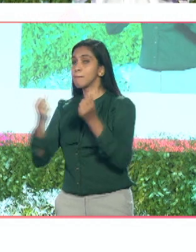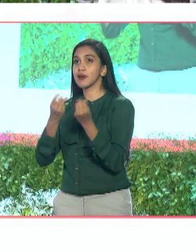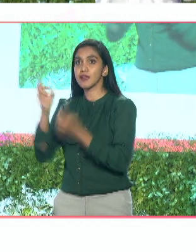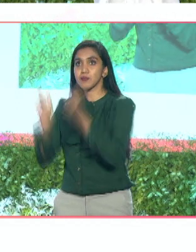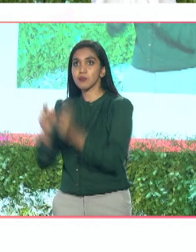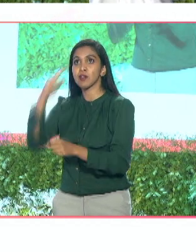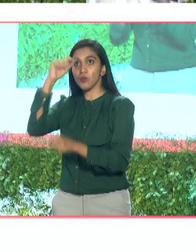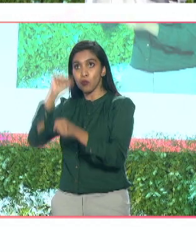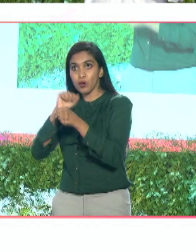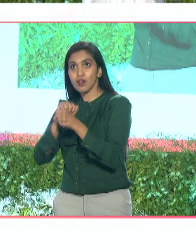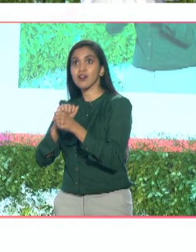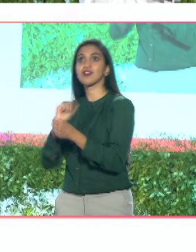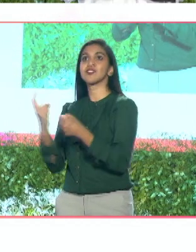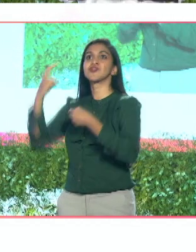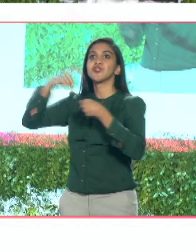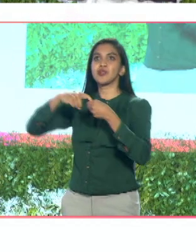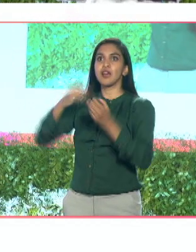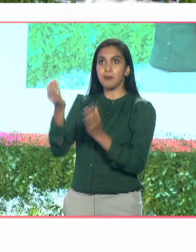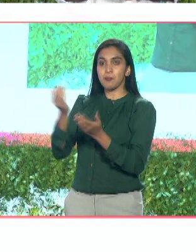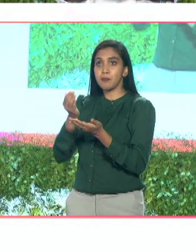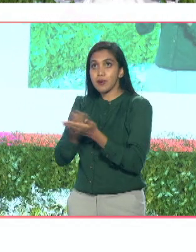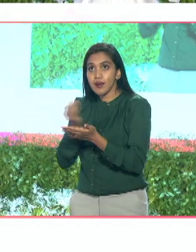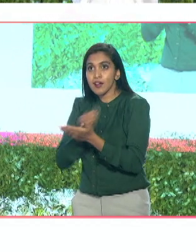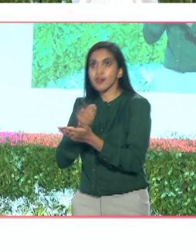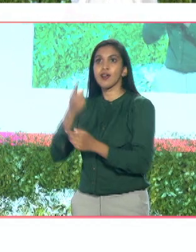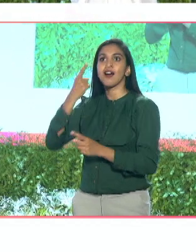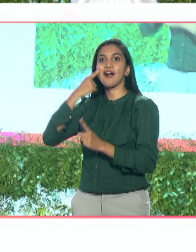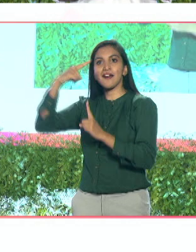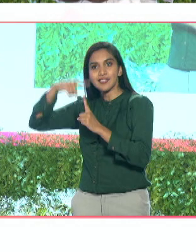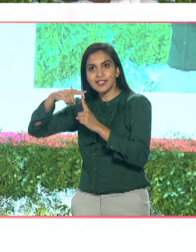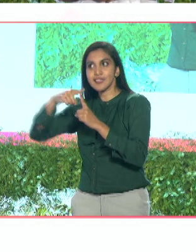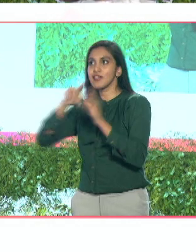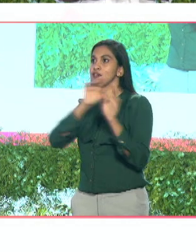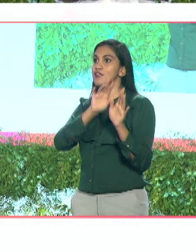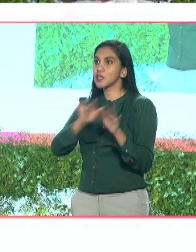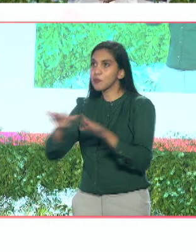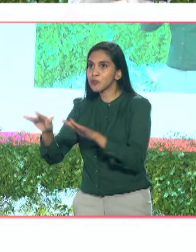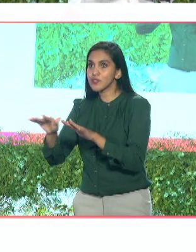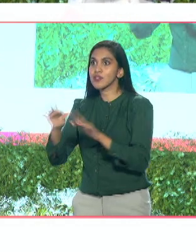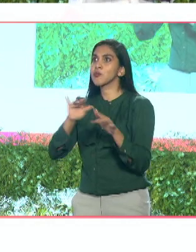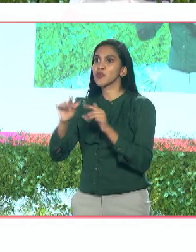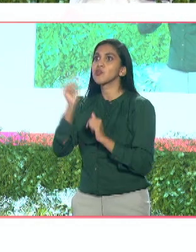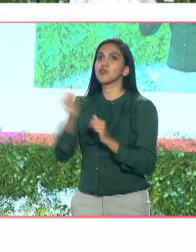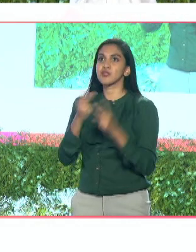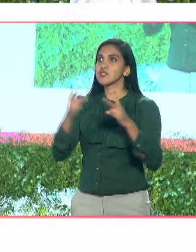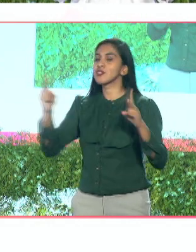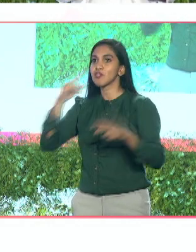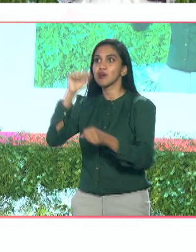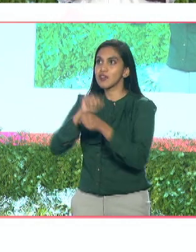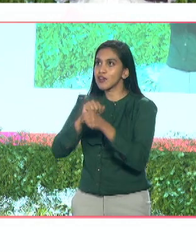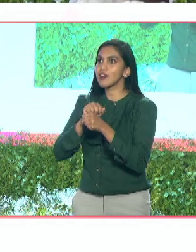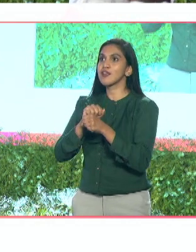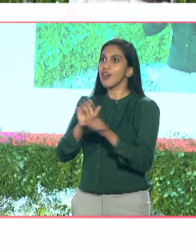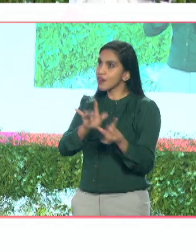in banks, they work in no, IT sectors. I mean, computers are no, comparatively highly paid and are